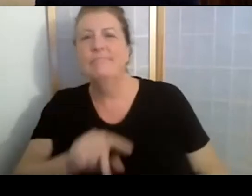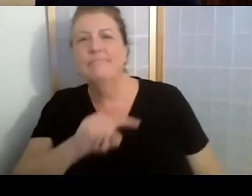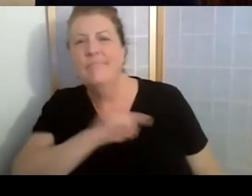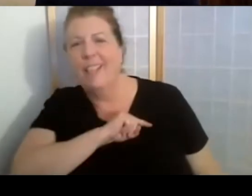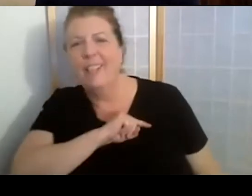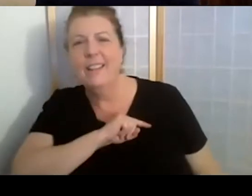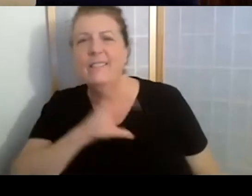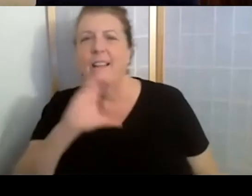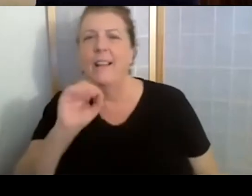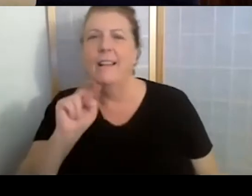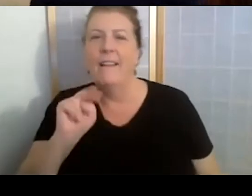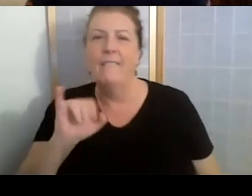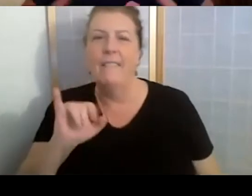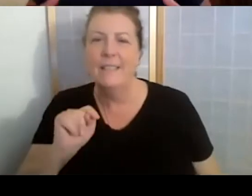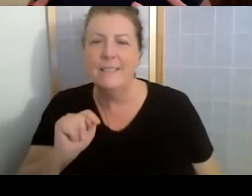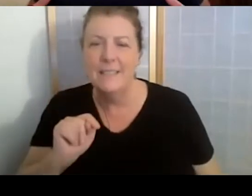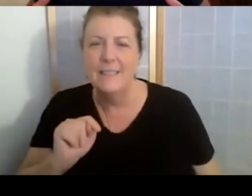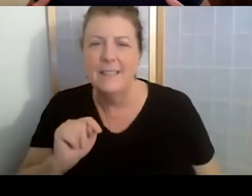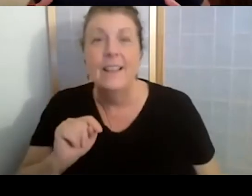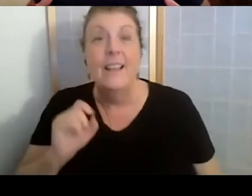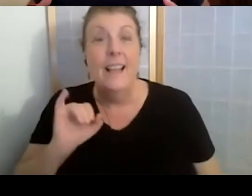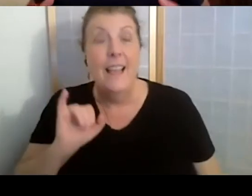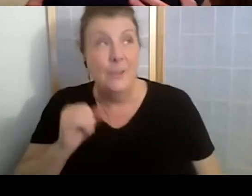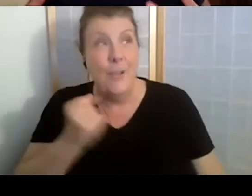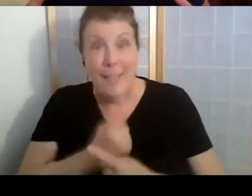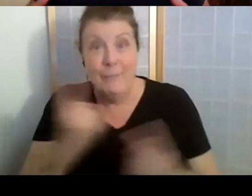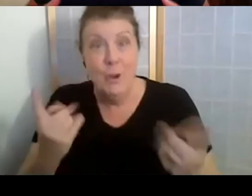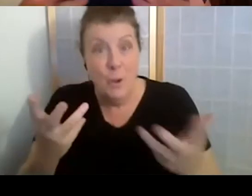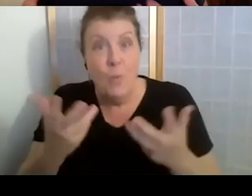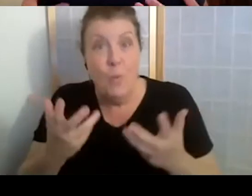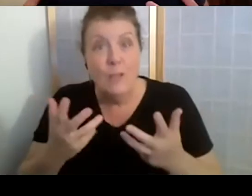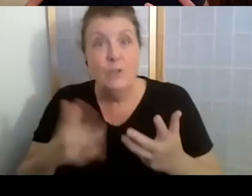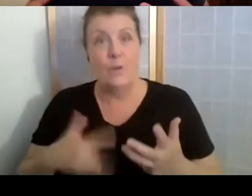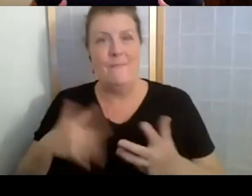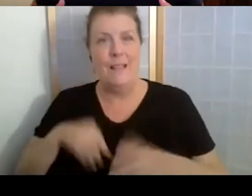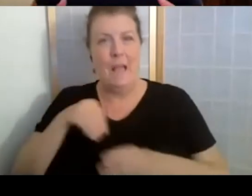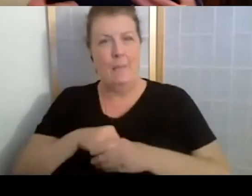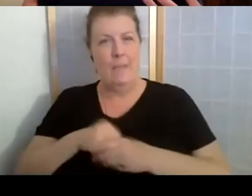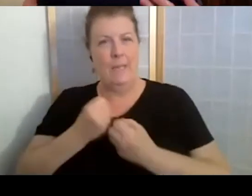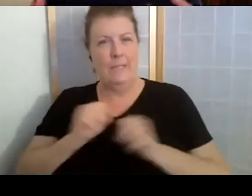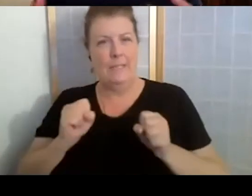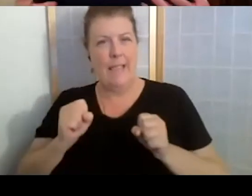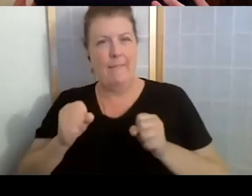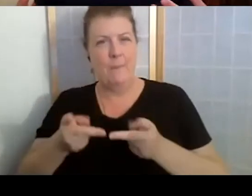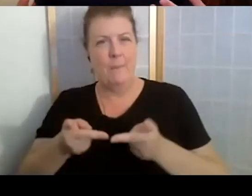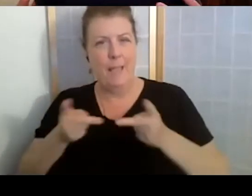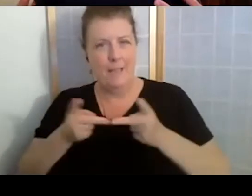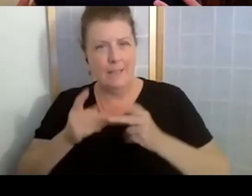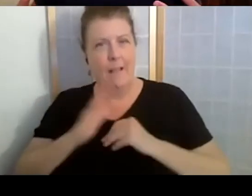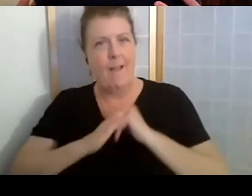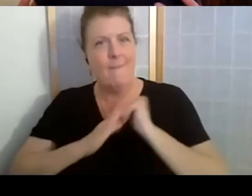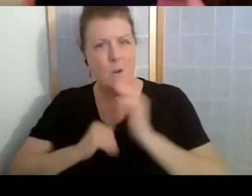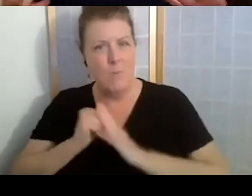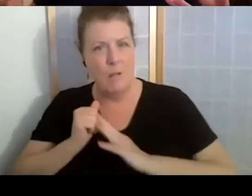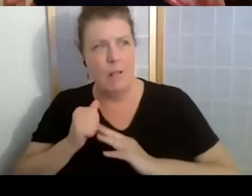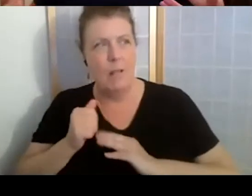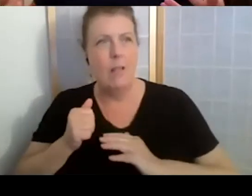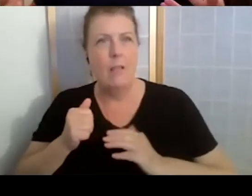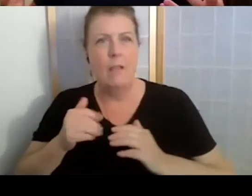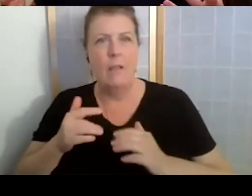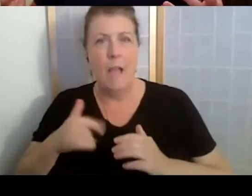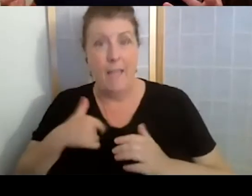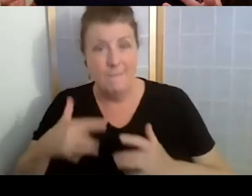space where they feel comfortable and valued. But when you're in a room